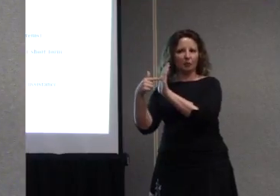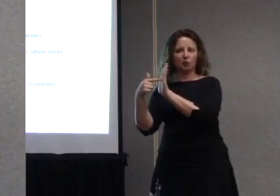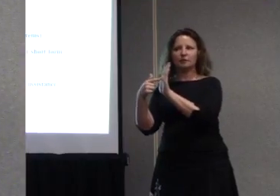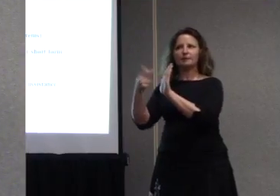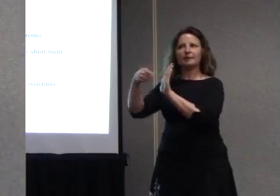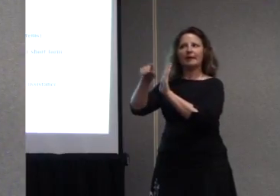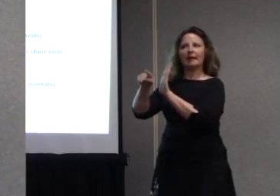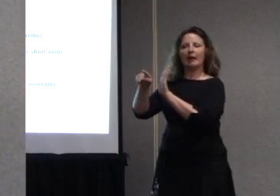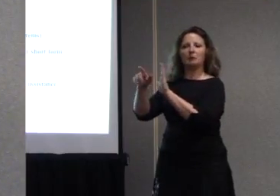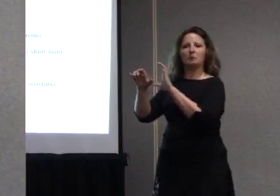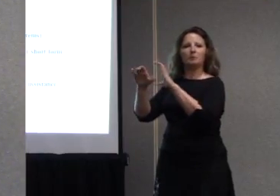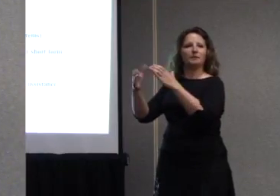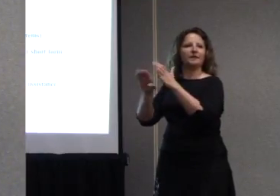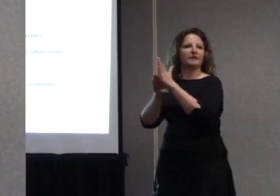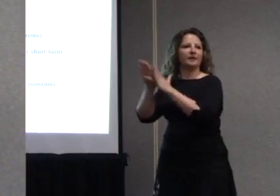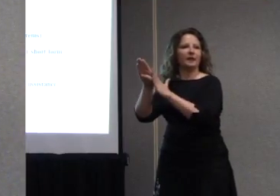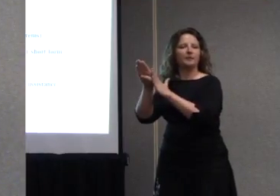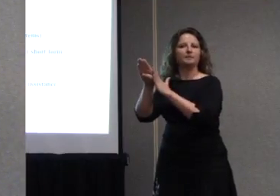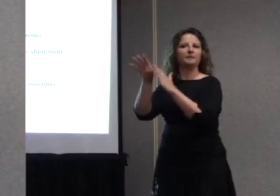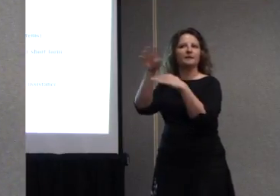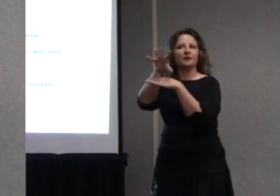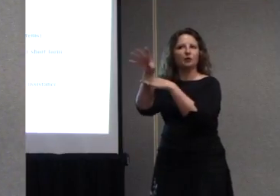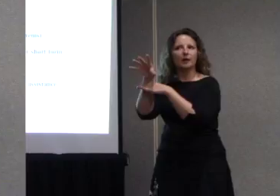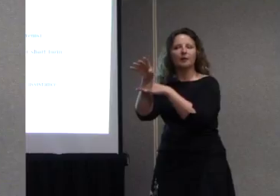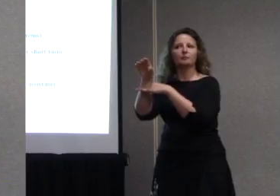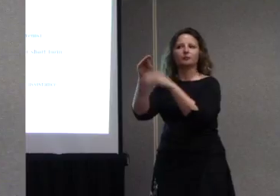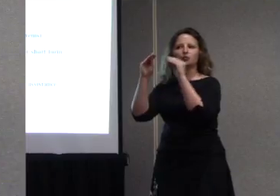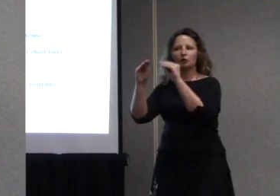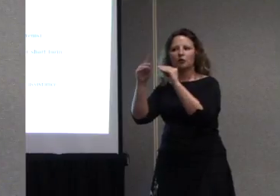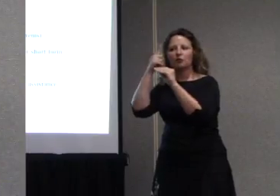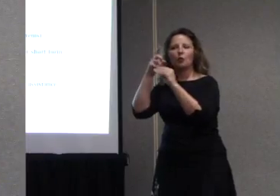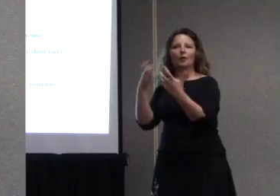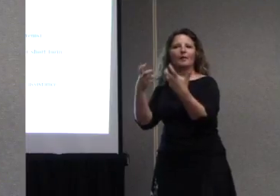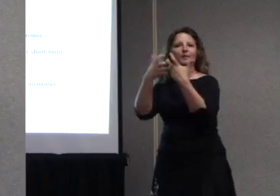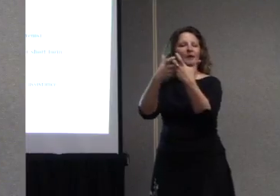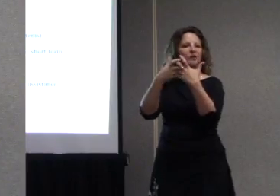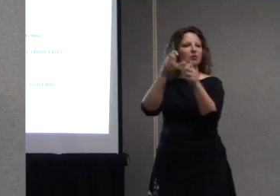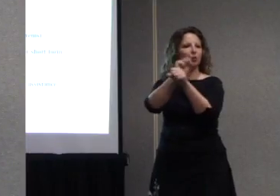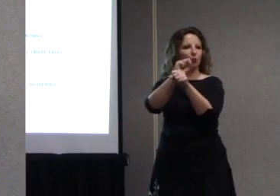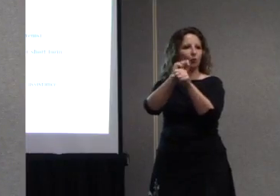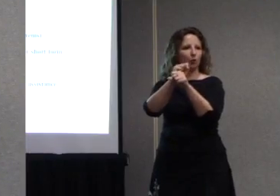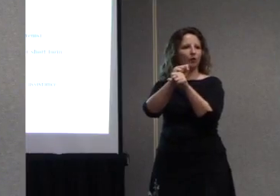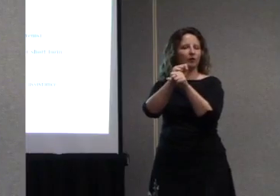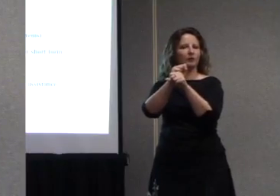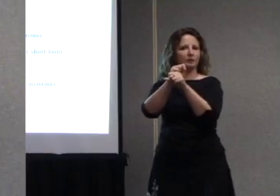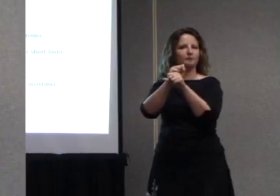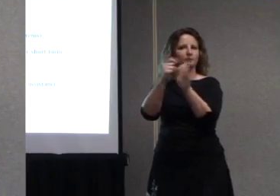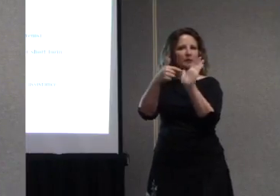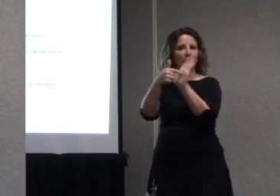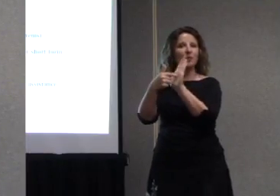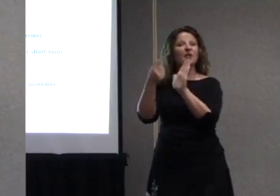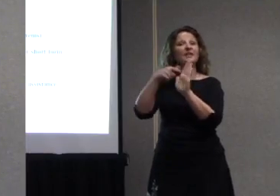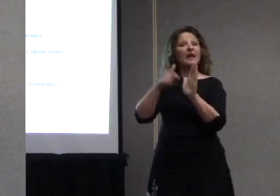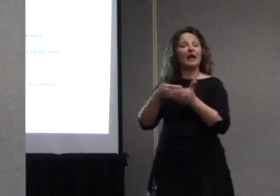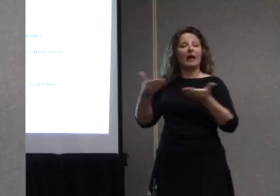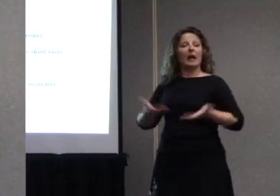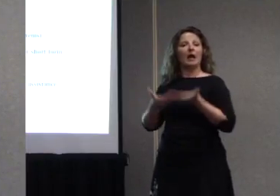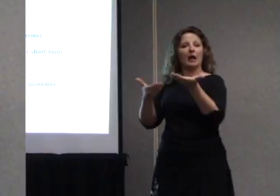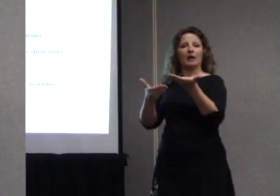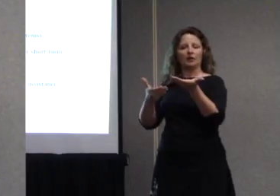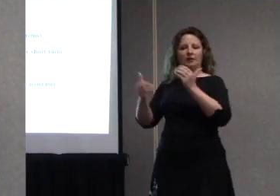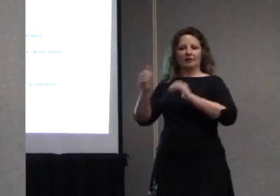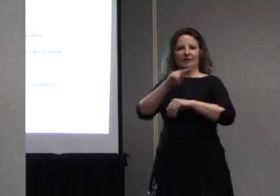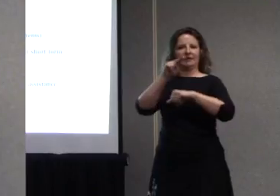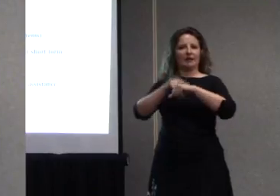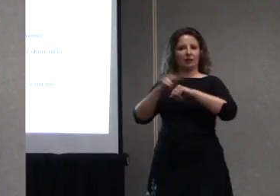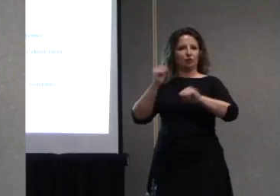samples. A long time ago, they developed videotaped instructions to go with their work samples, and they hired the National Theater of the Deaf